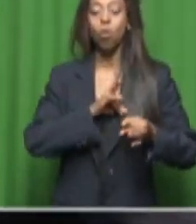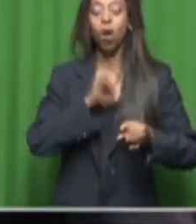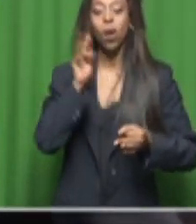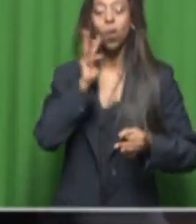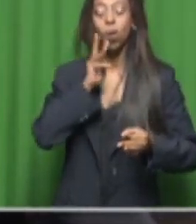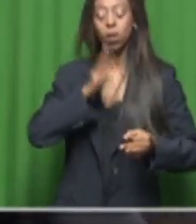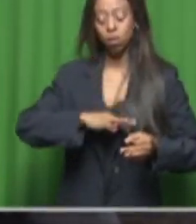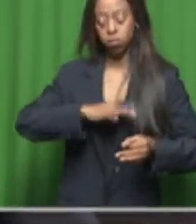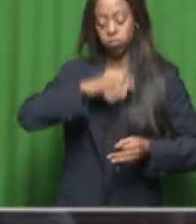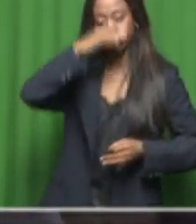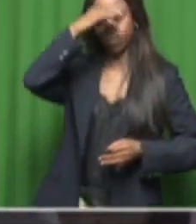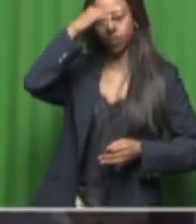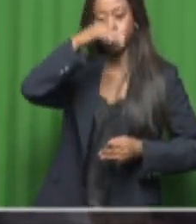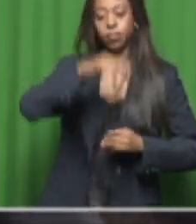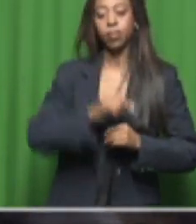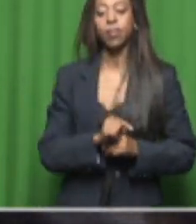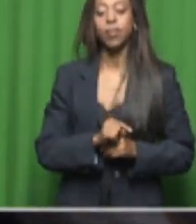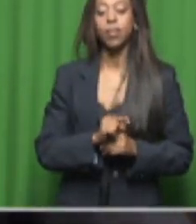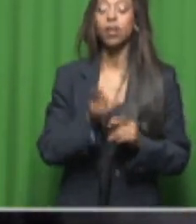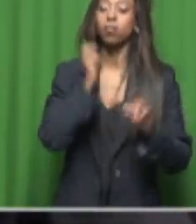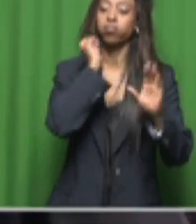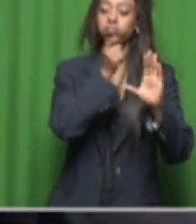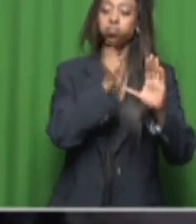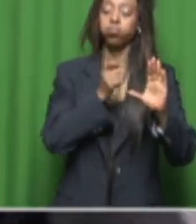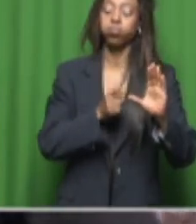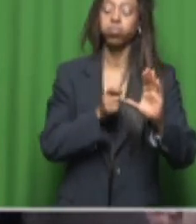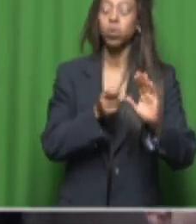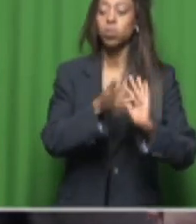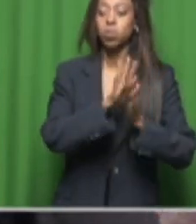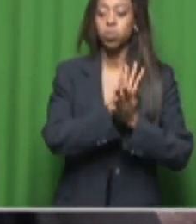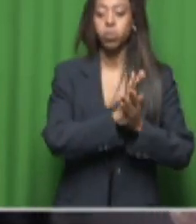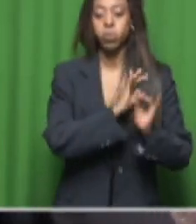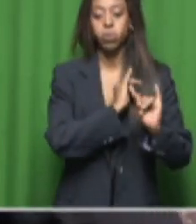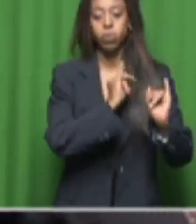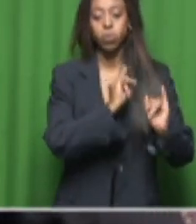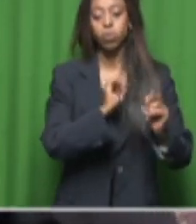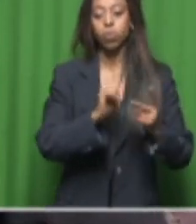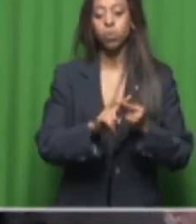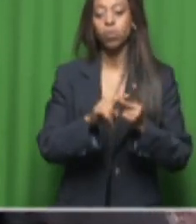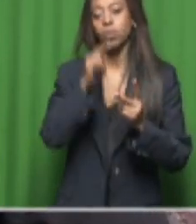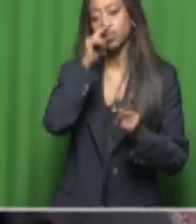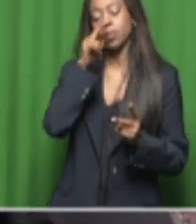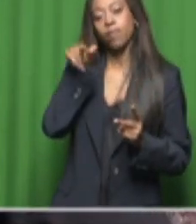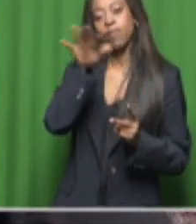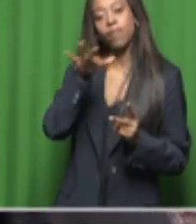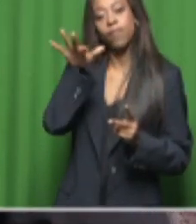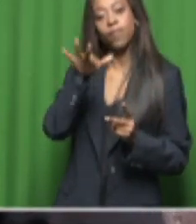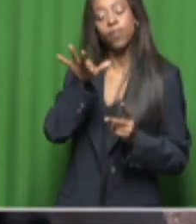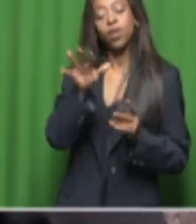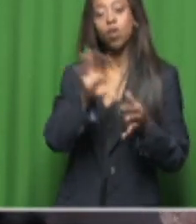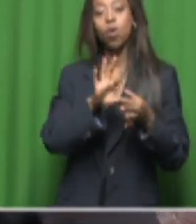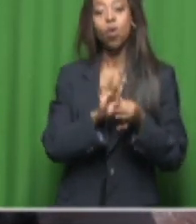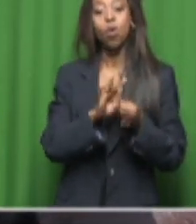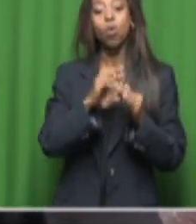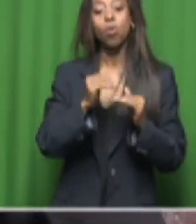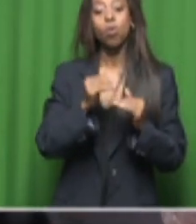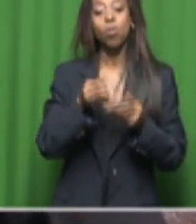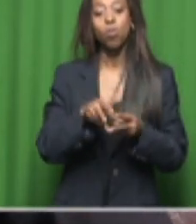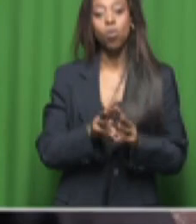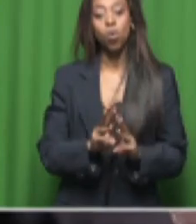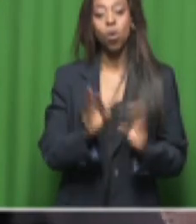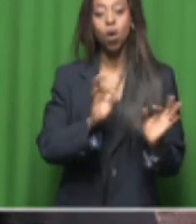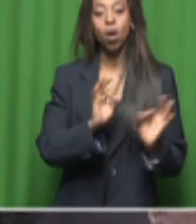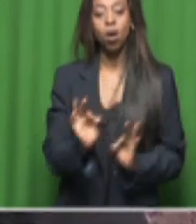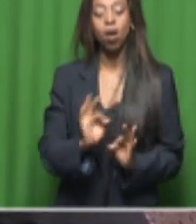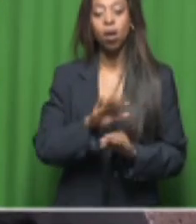hard, the suburb areas as well, homes on that are above road level and so forth.